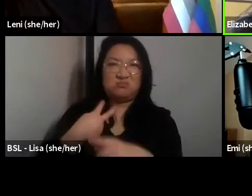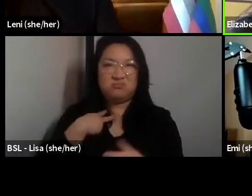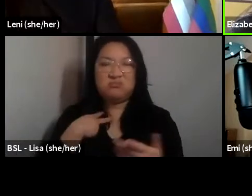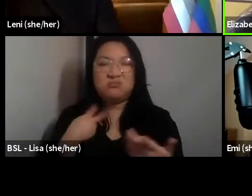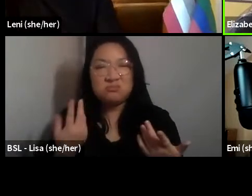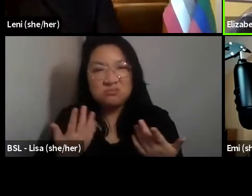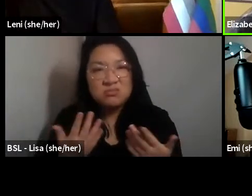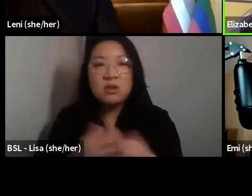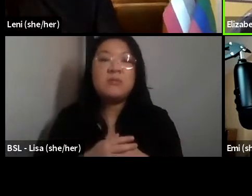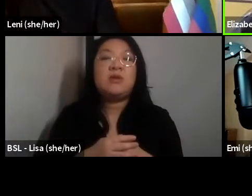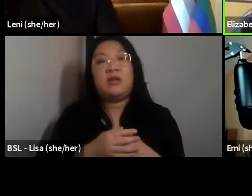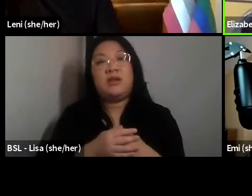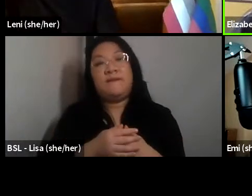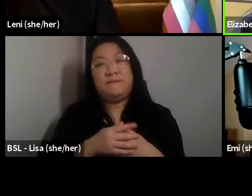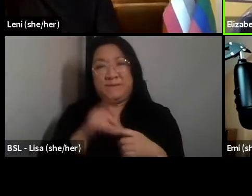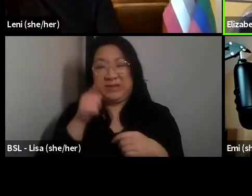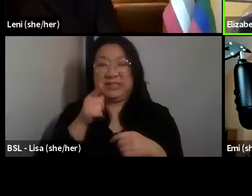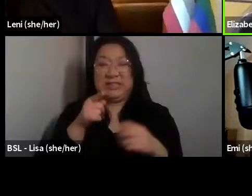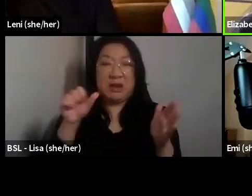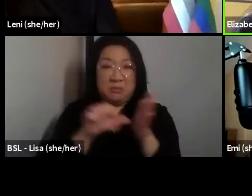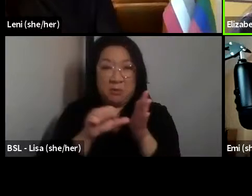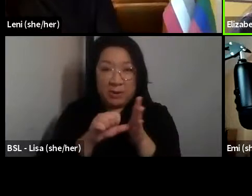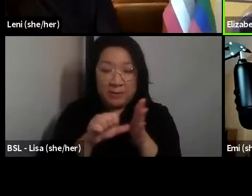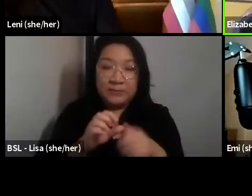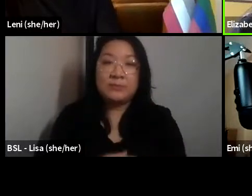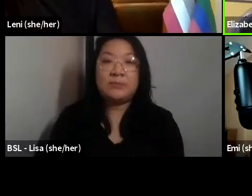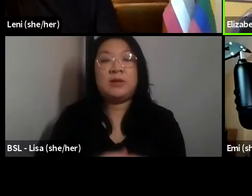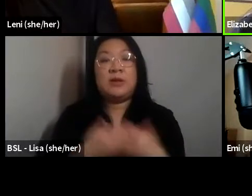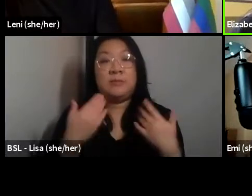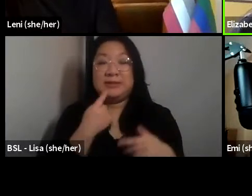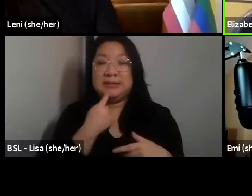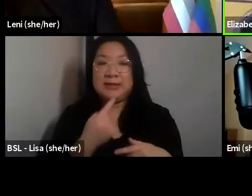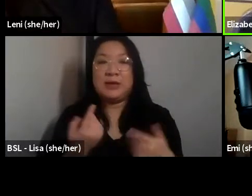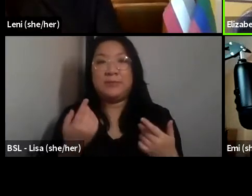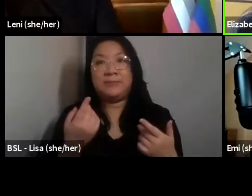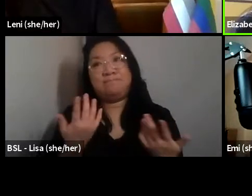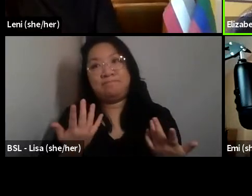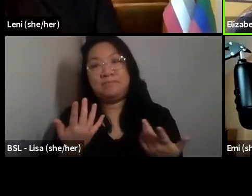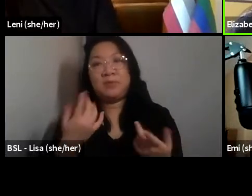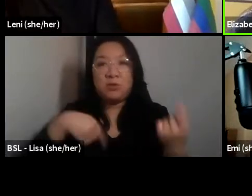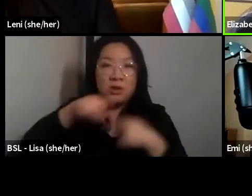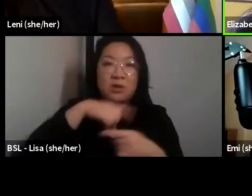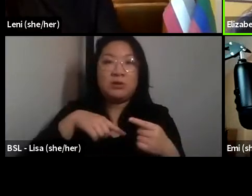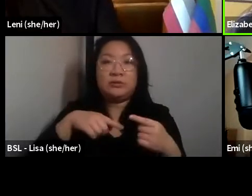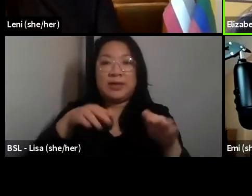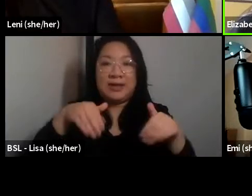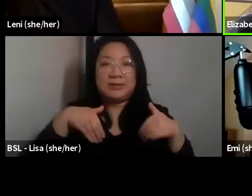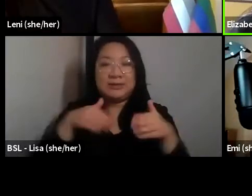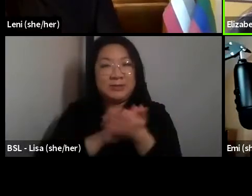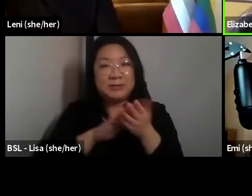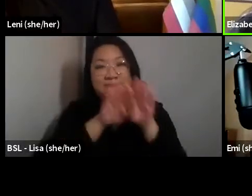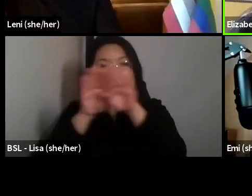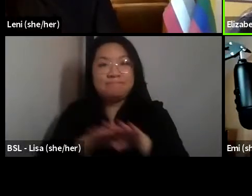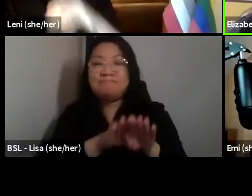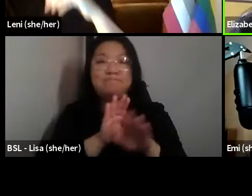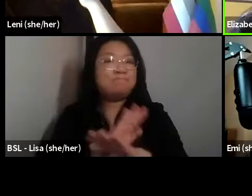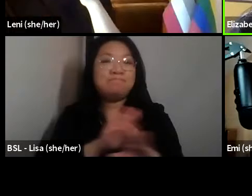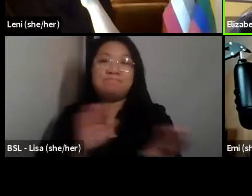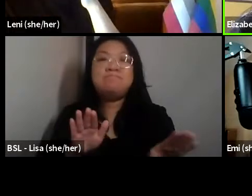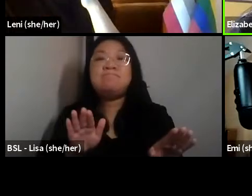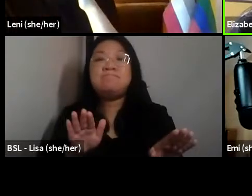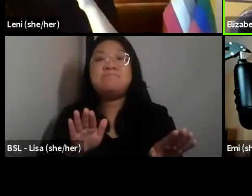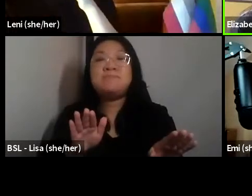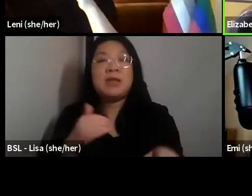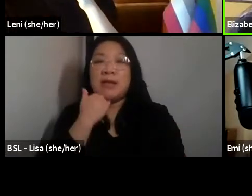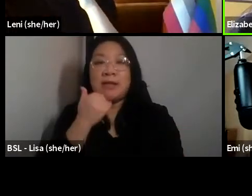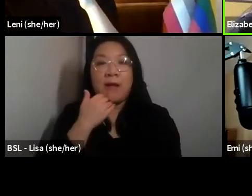ace community itself. As I've said, because we're so varied, and sometimes because there's so little representation, I